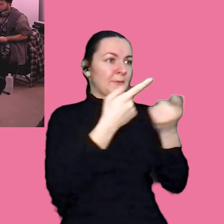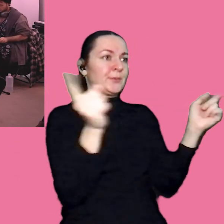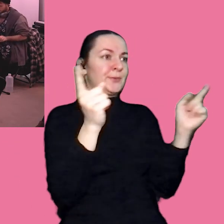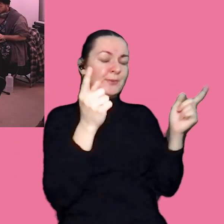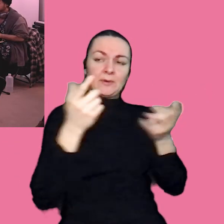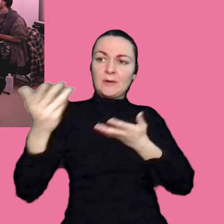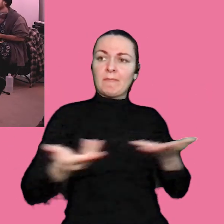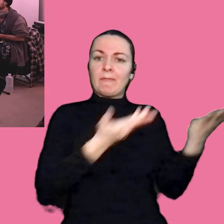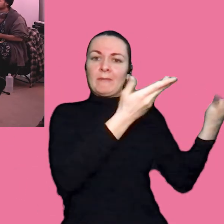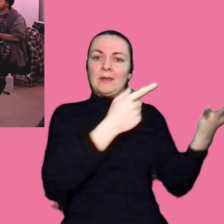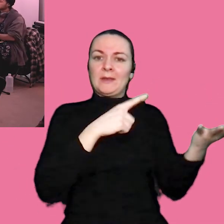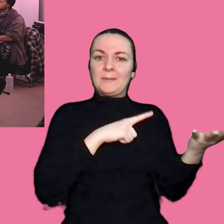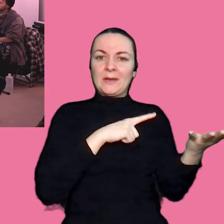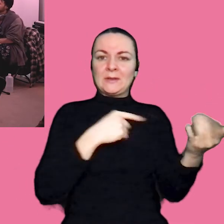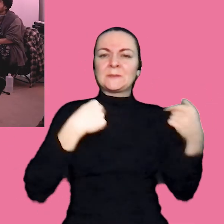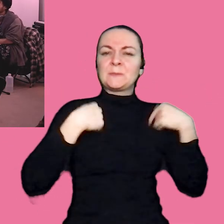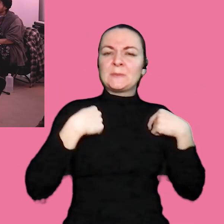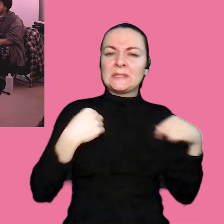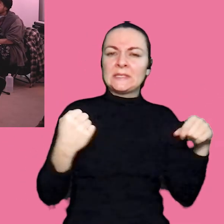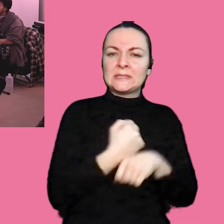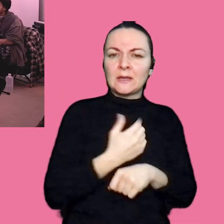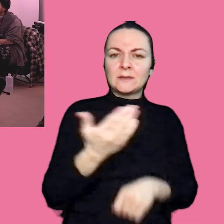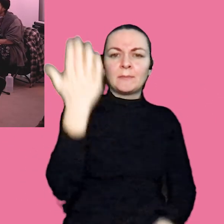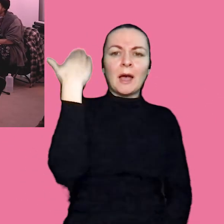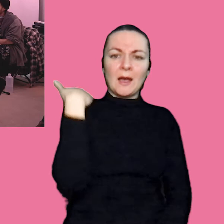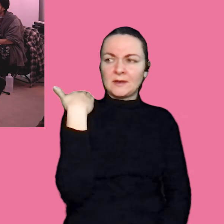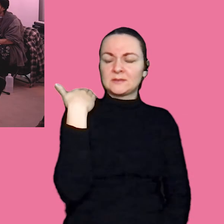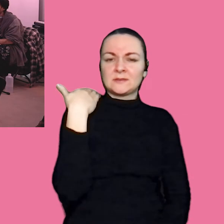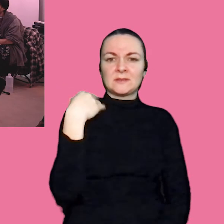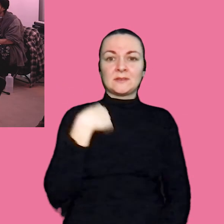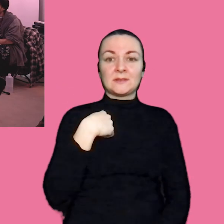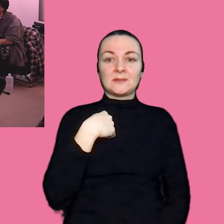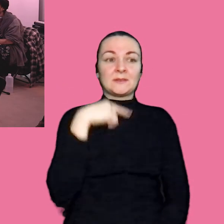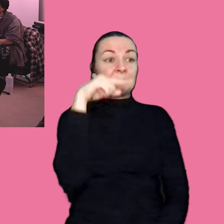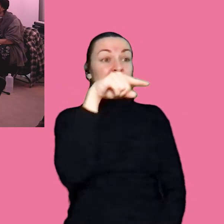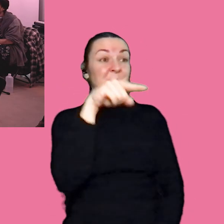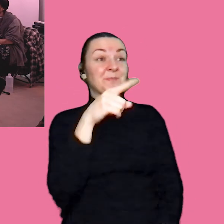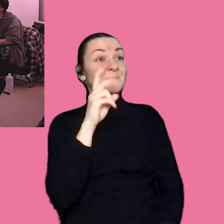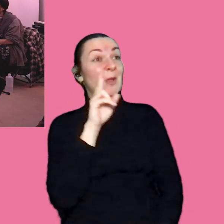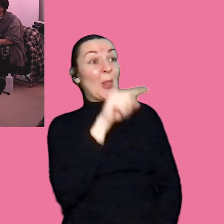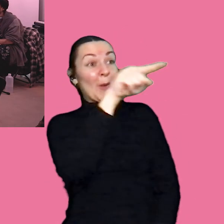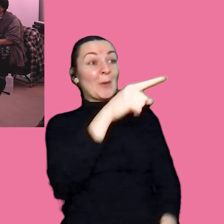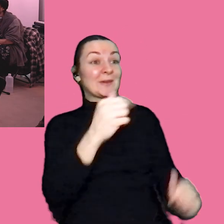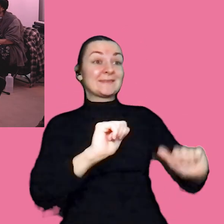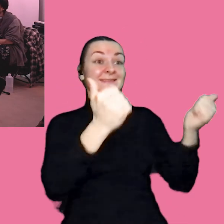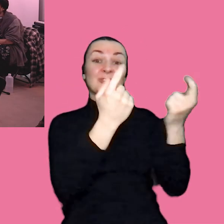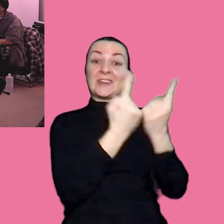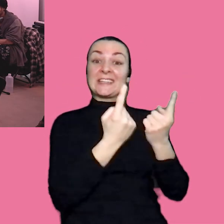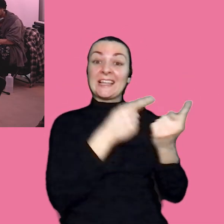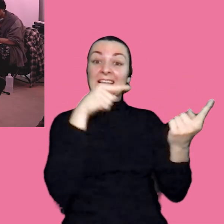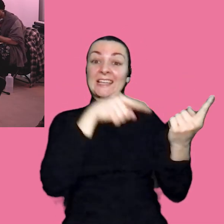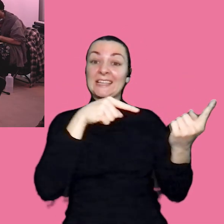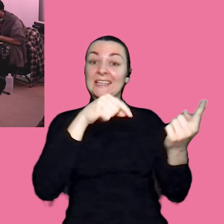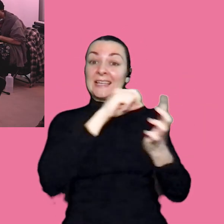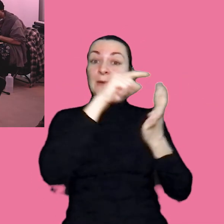often I feel like things I've done in the past, it's like actually I don't want to just be like, look at this great thing that this project are